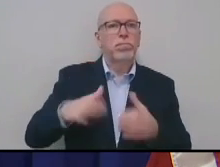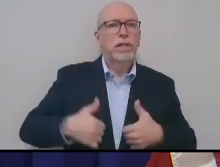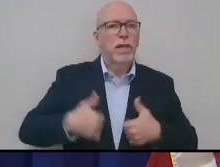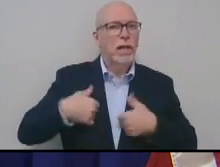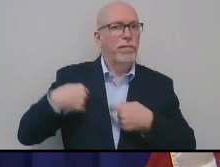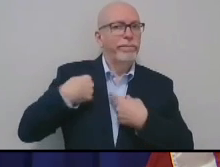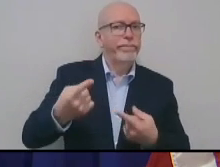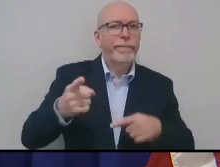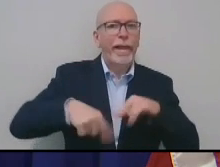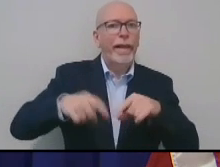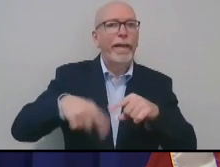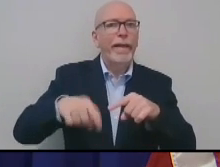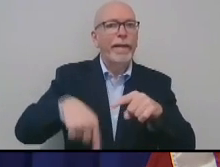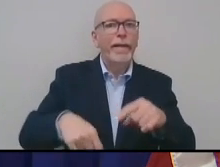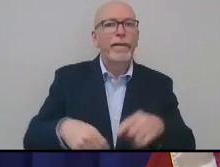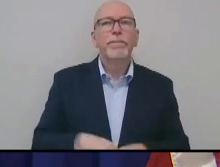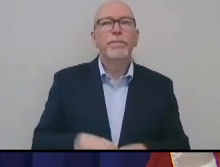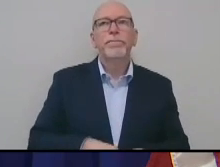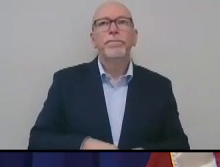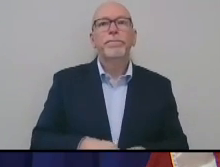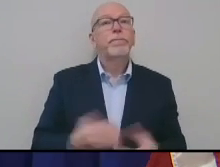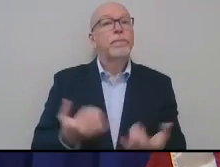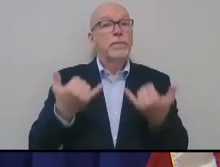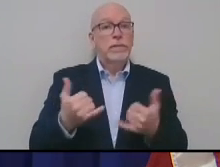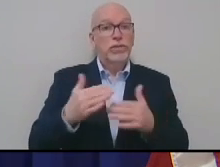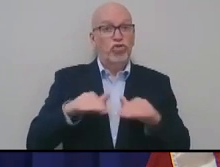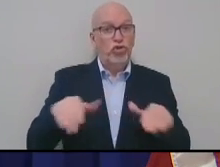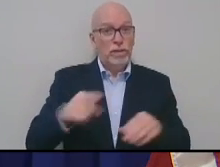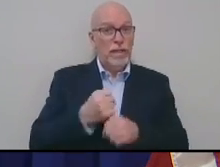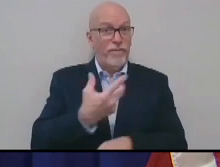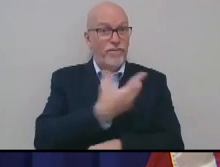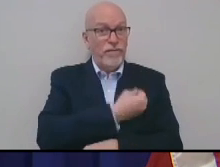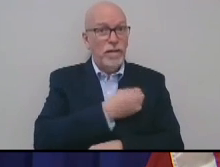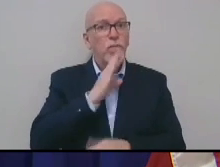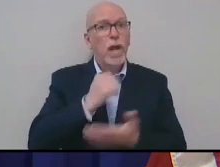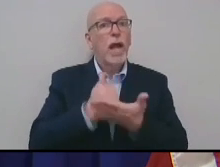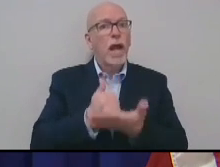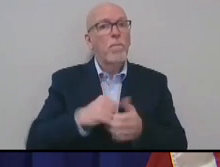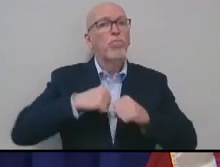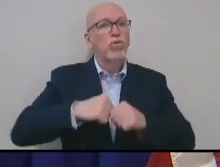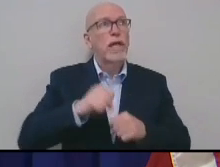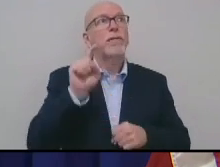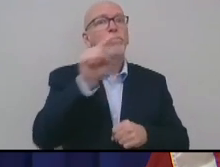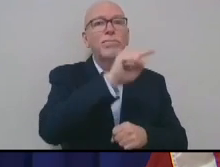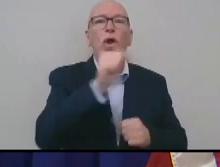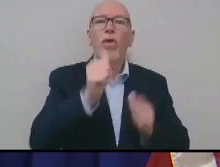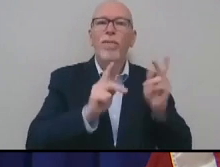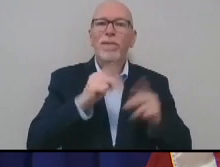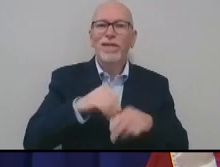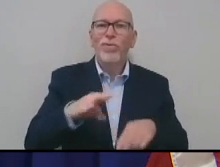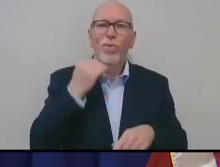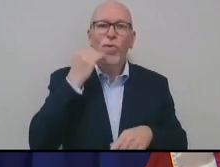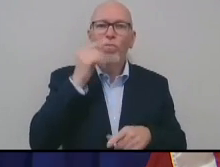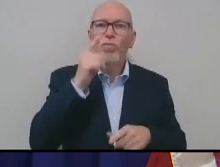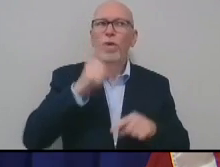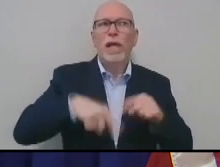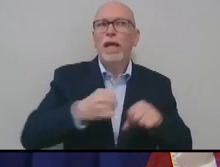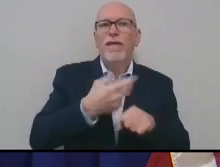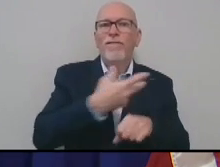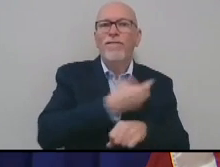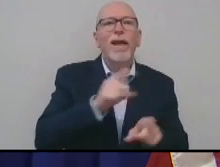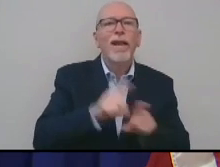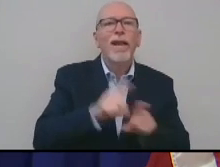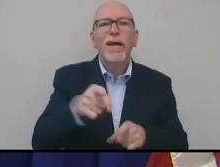year. Also, when children get vaccinated, it can help to protect other individuals in the household that can't be vaccinated, like our